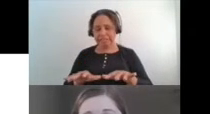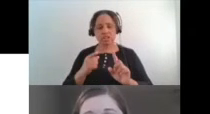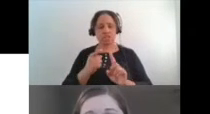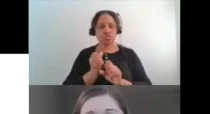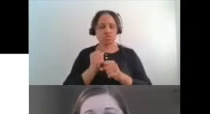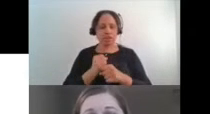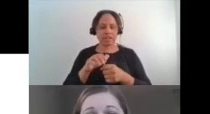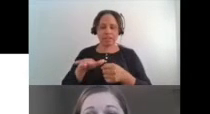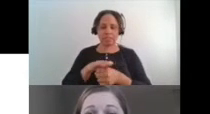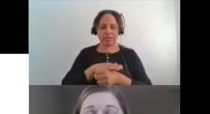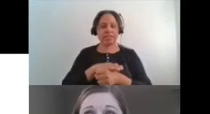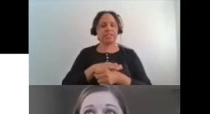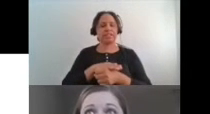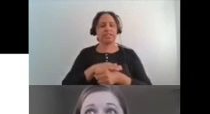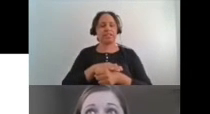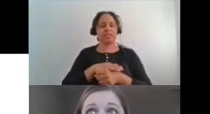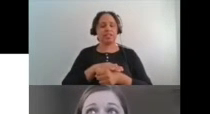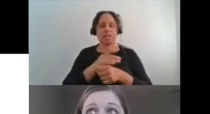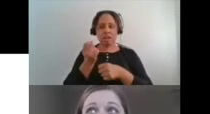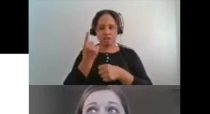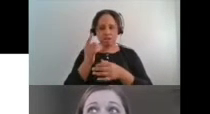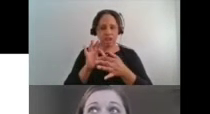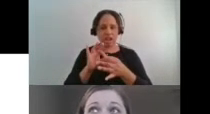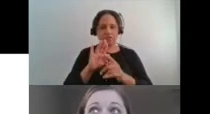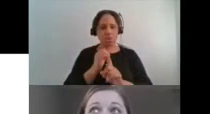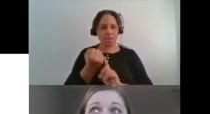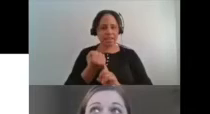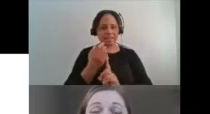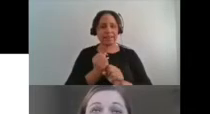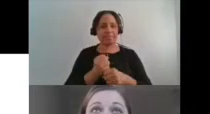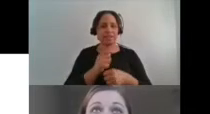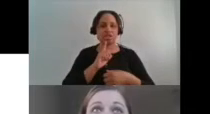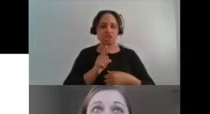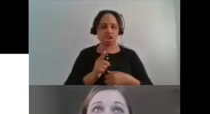overview of your case, and making sure that all of those